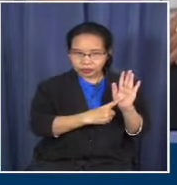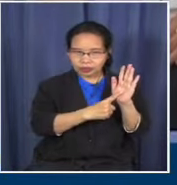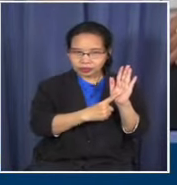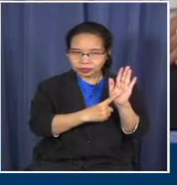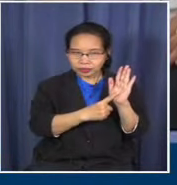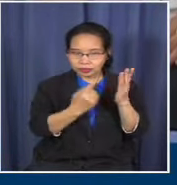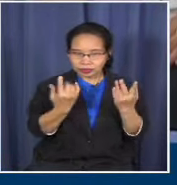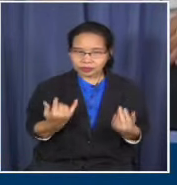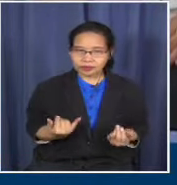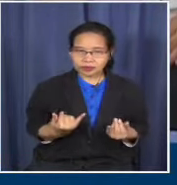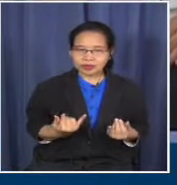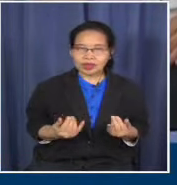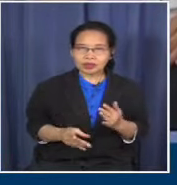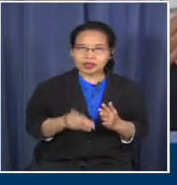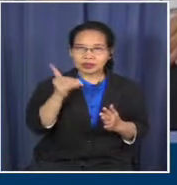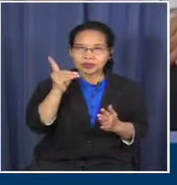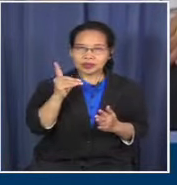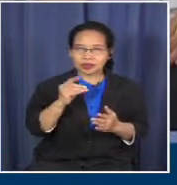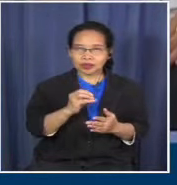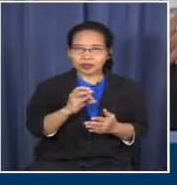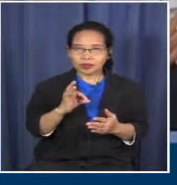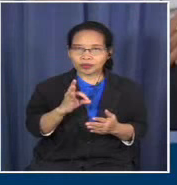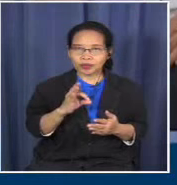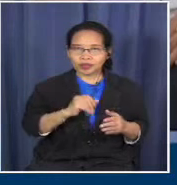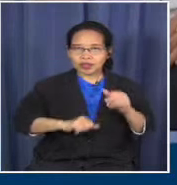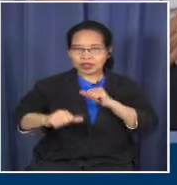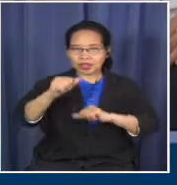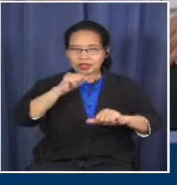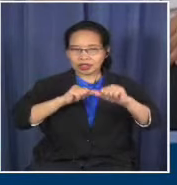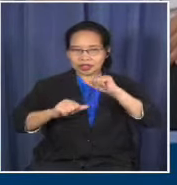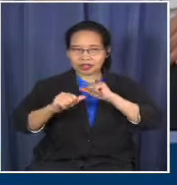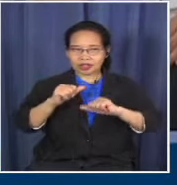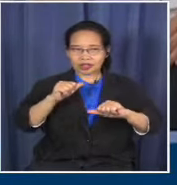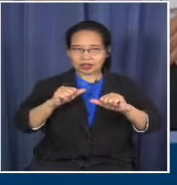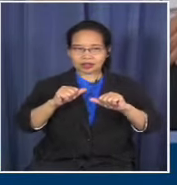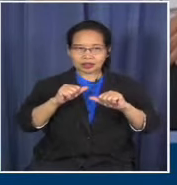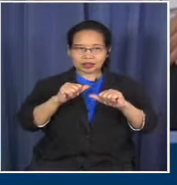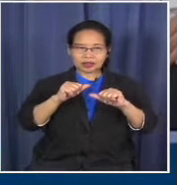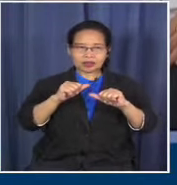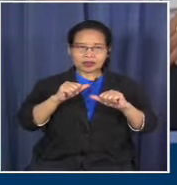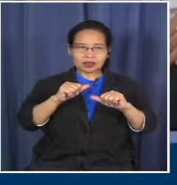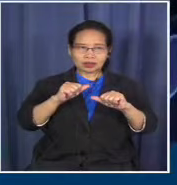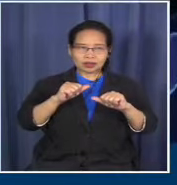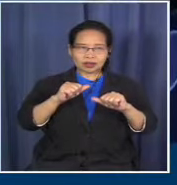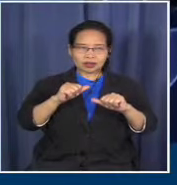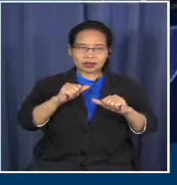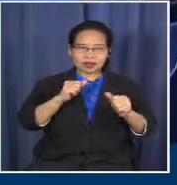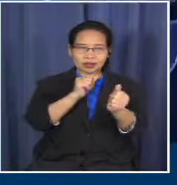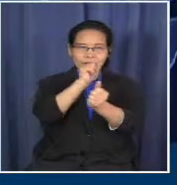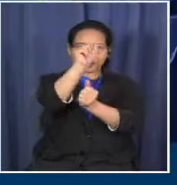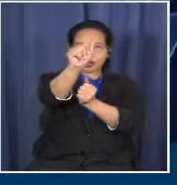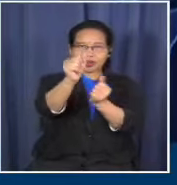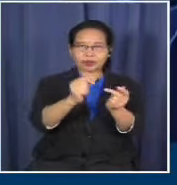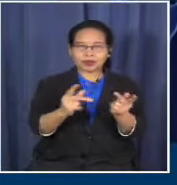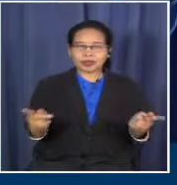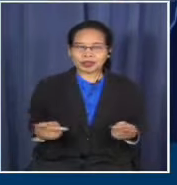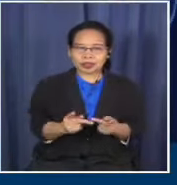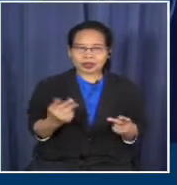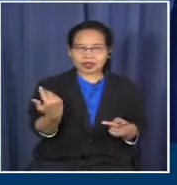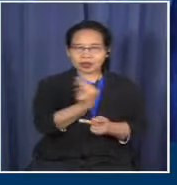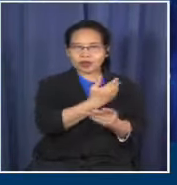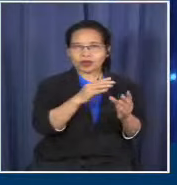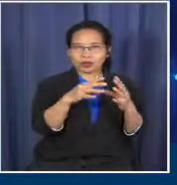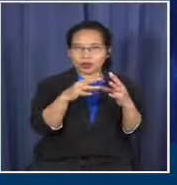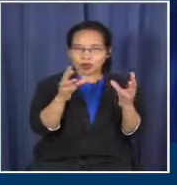replaced. Look at what they are showing now, like the discoveries of science.